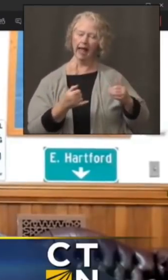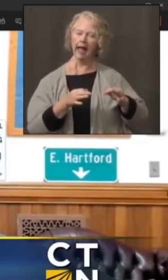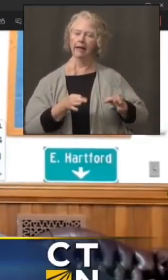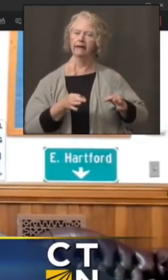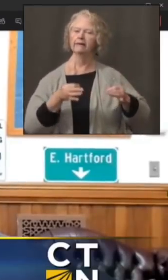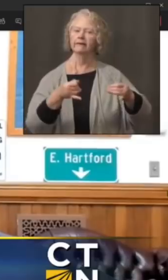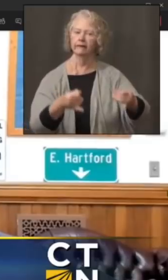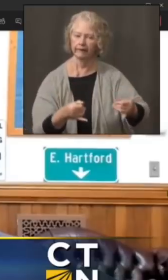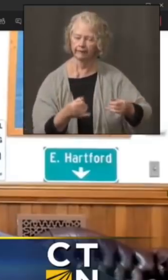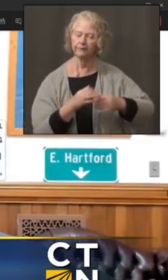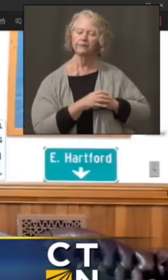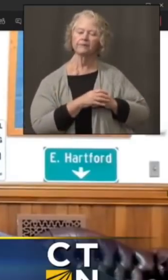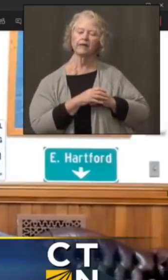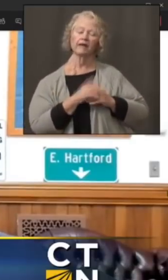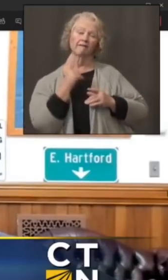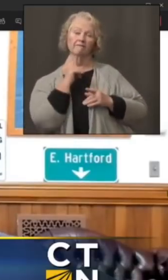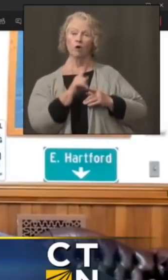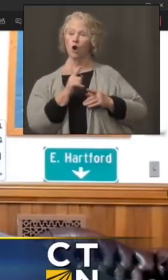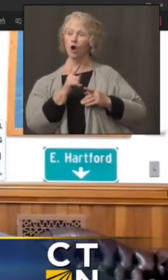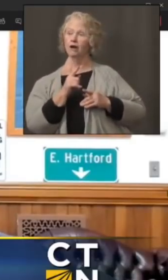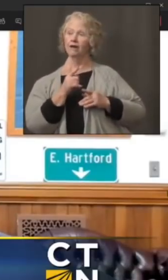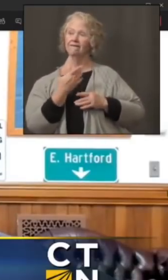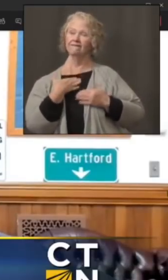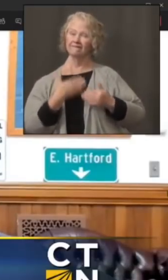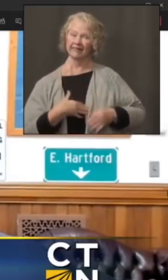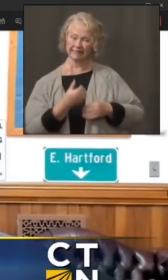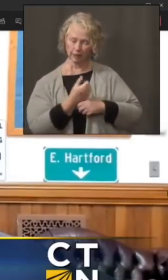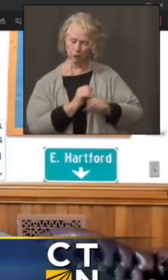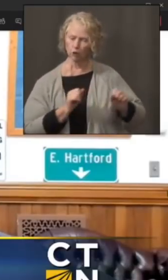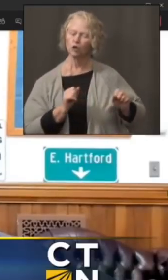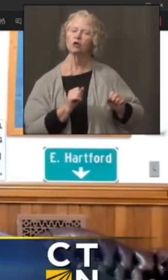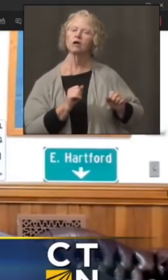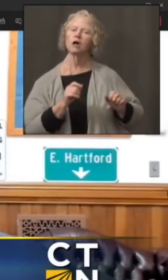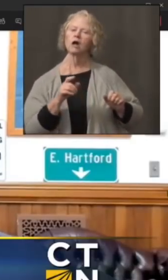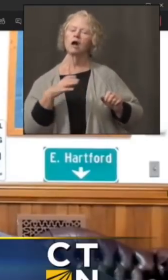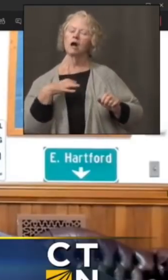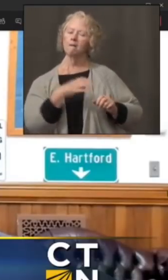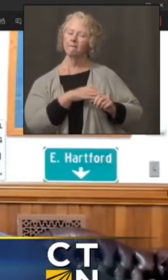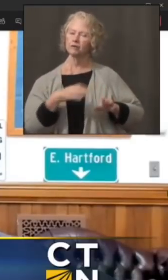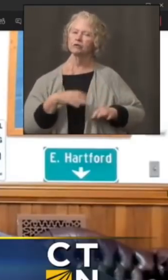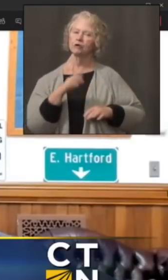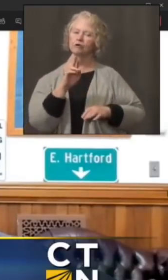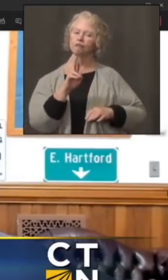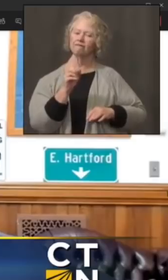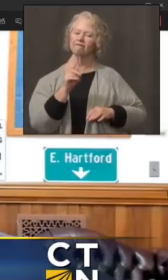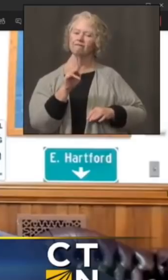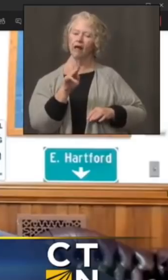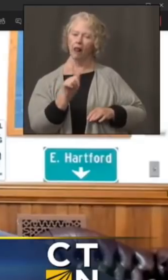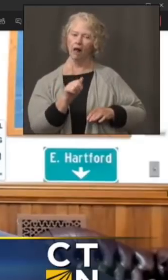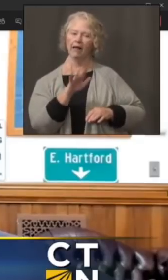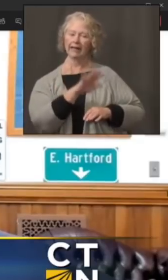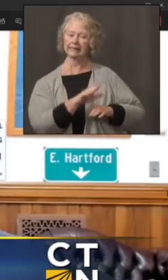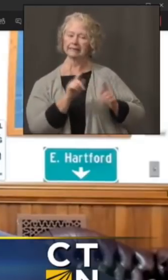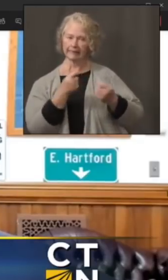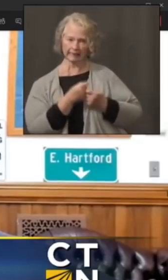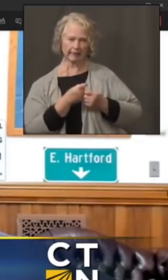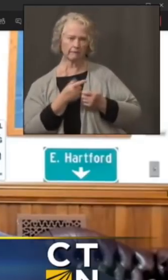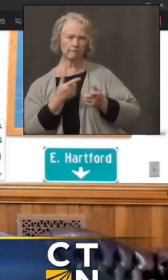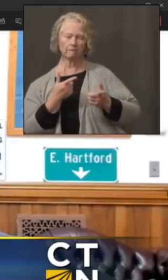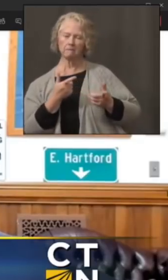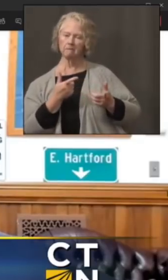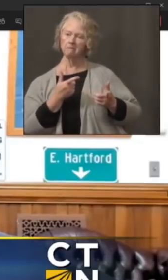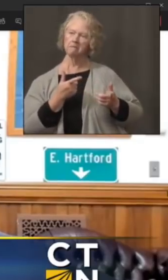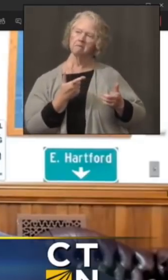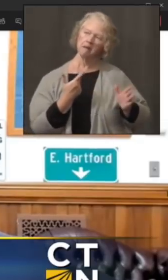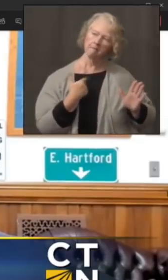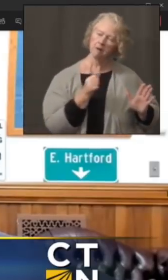deals with security, Commissioner Ravella and his team are working very diligently, and I don't want to provide too much,